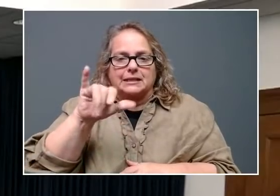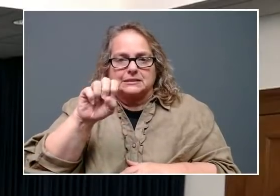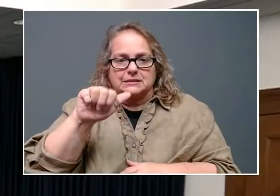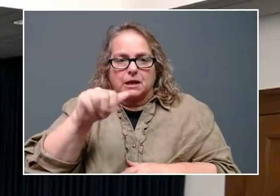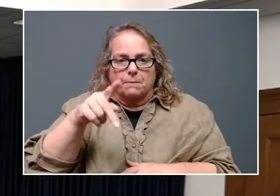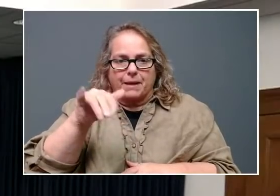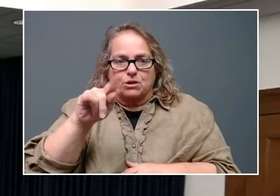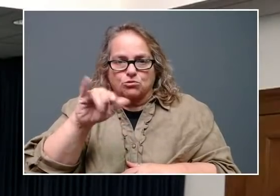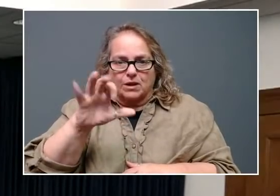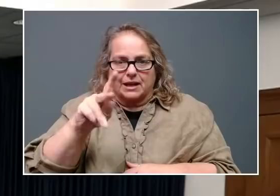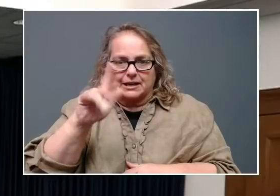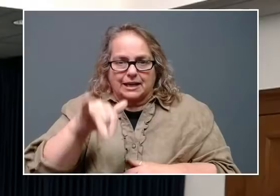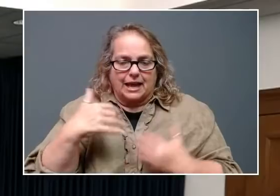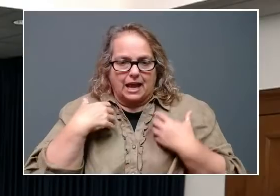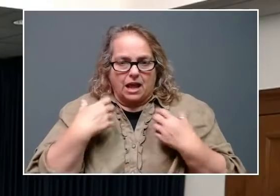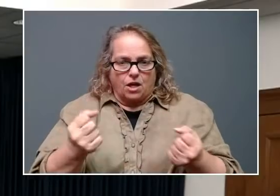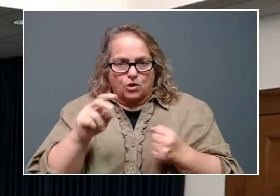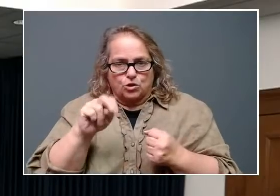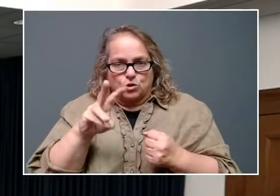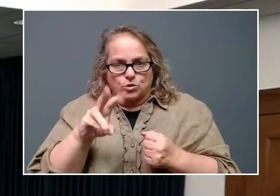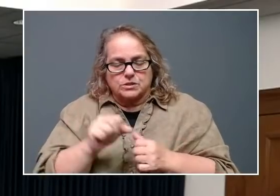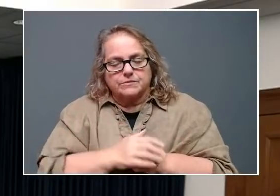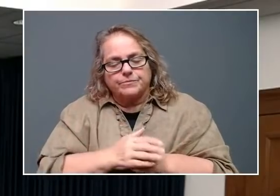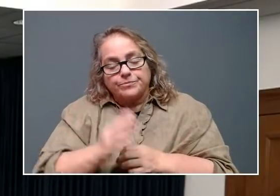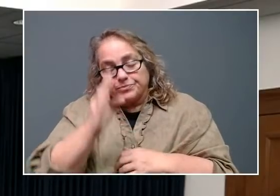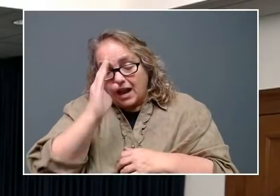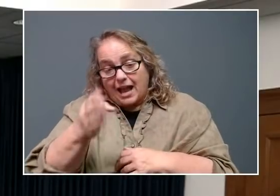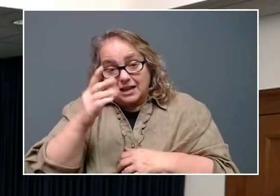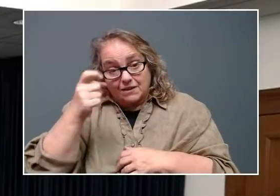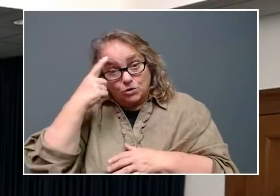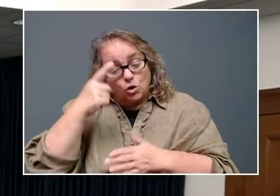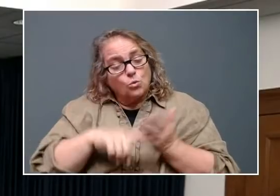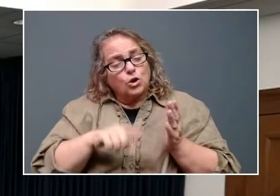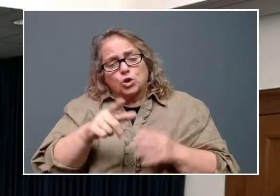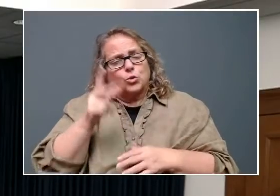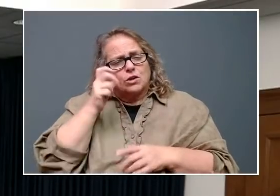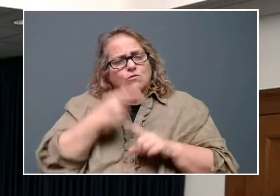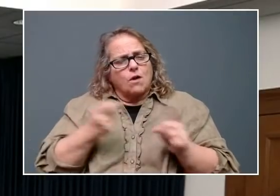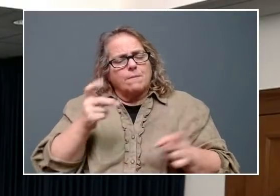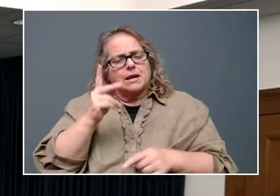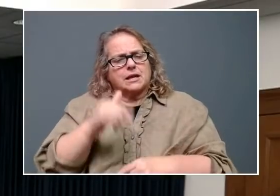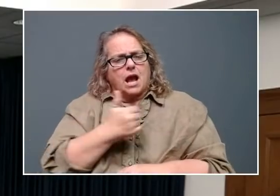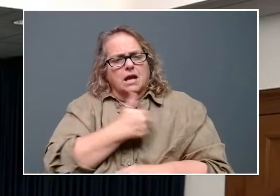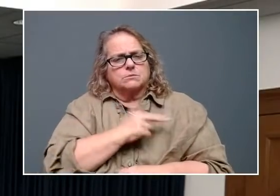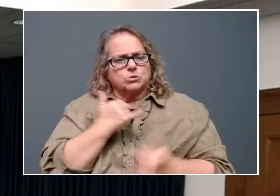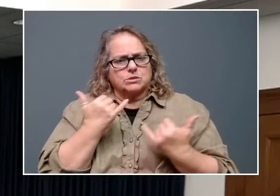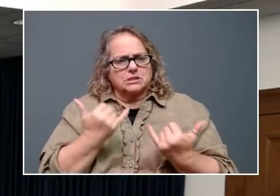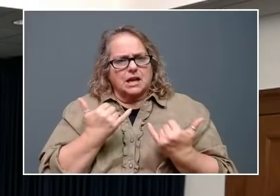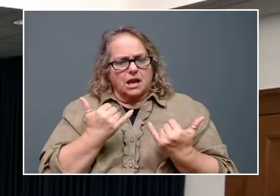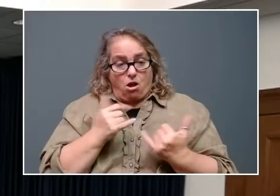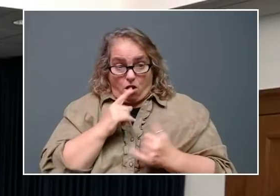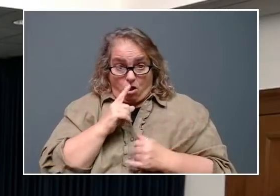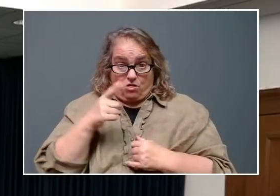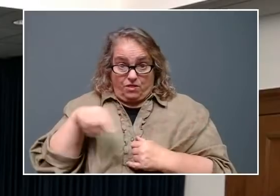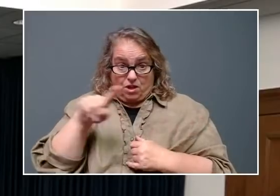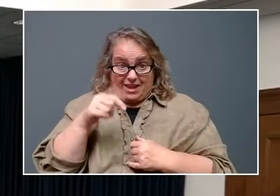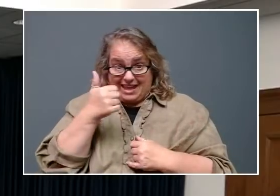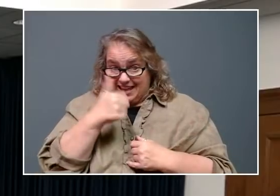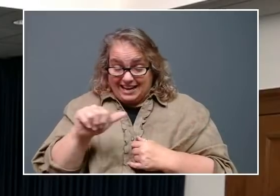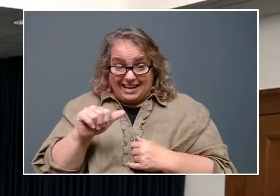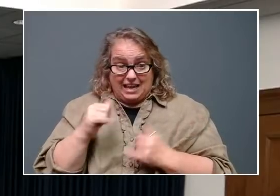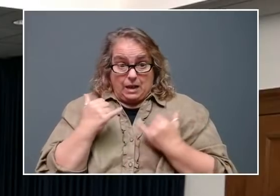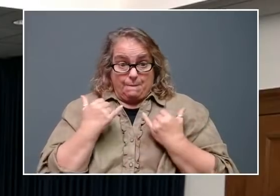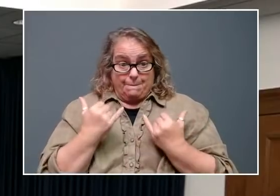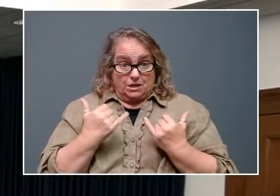Hi, Governor. What are you hearing from Kentucky's hospitals right now? Are there any immediate